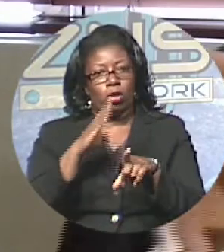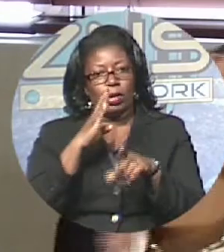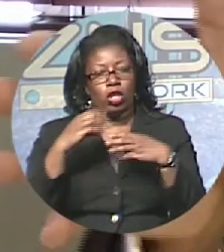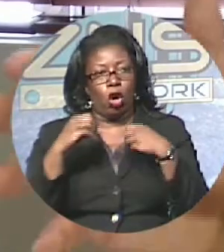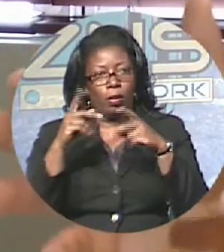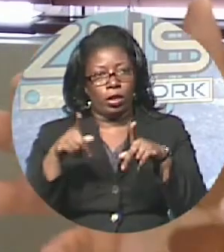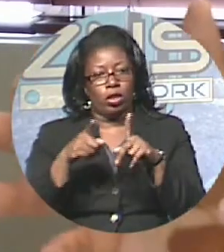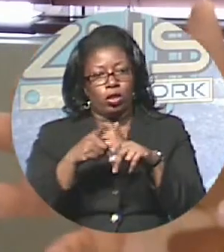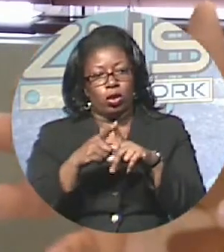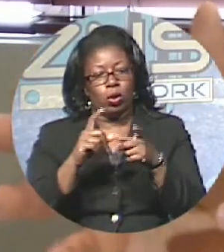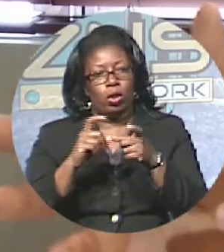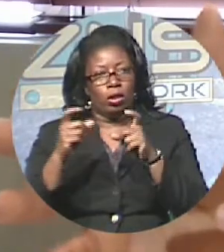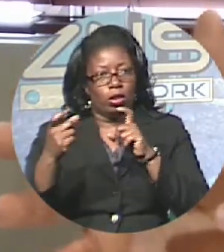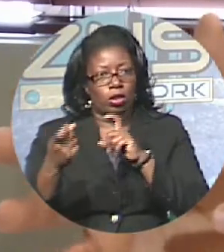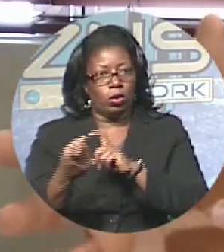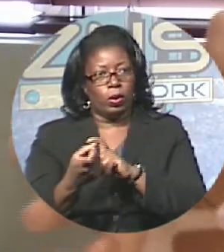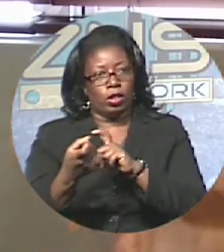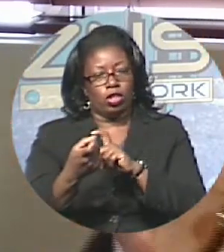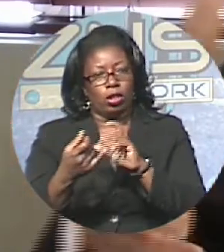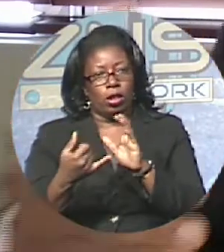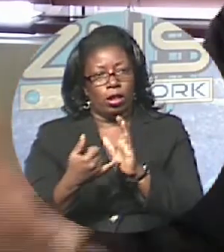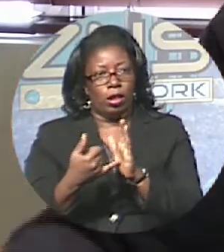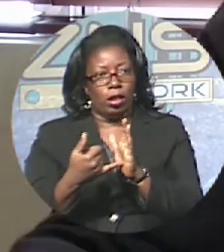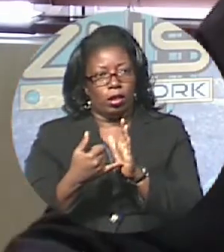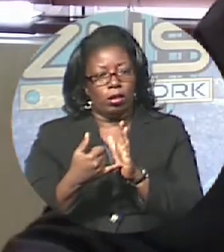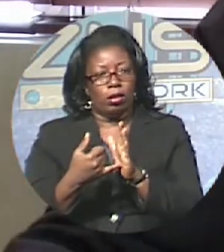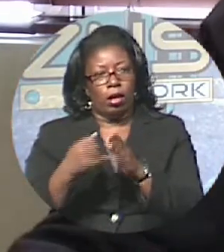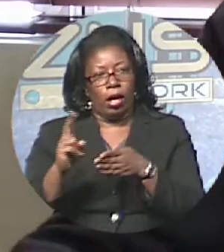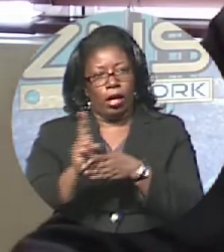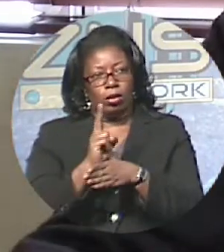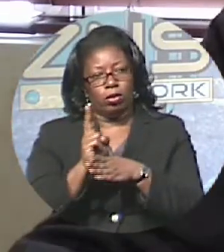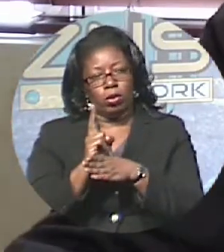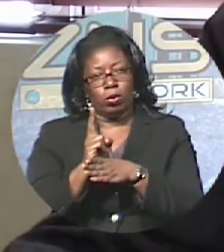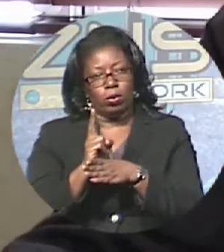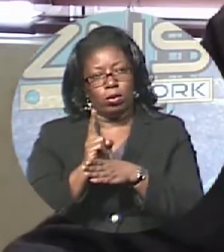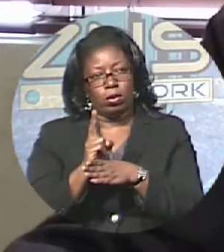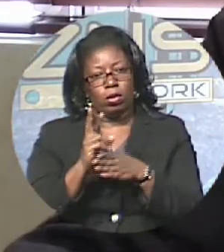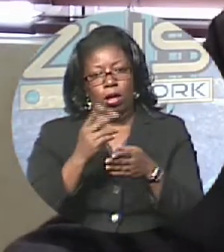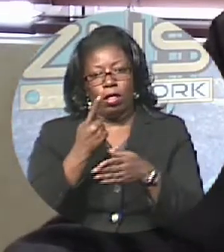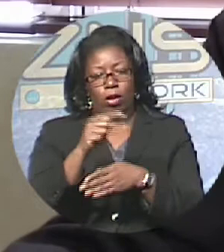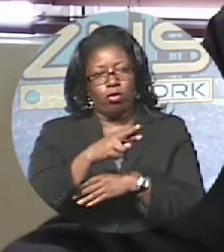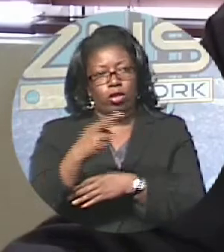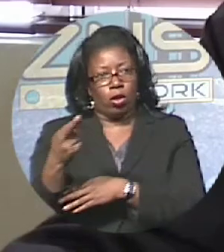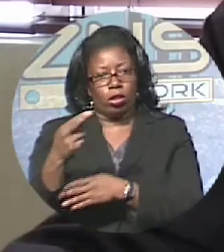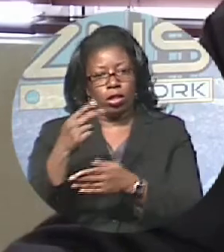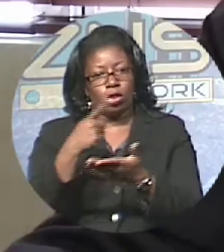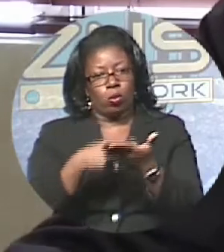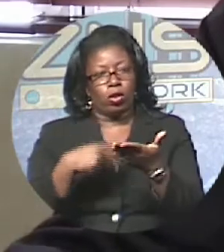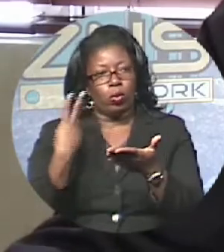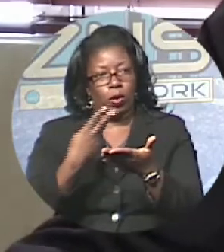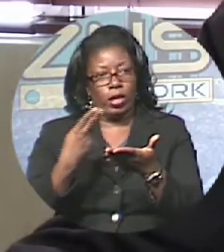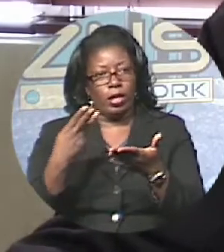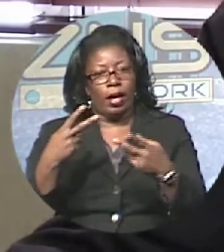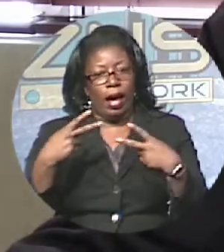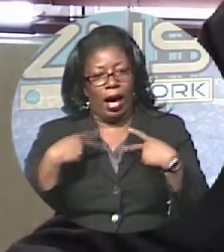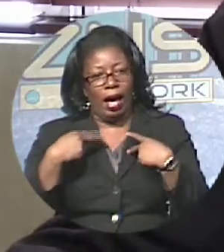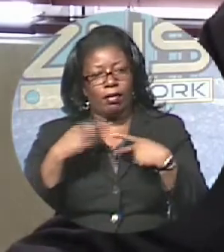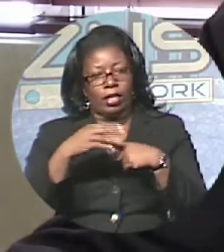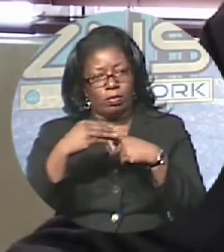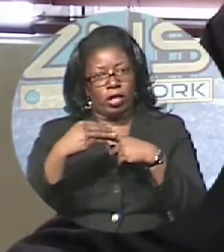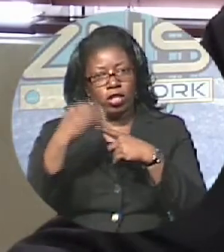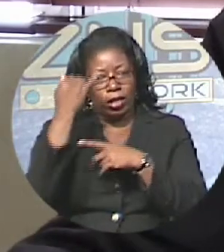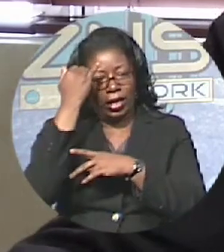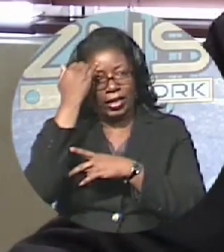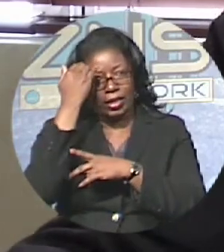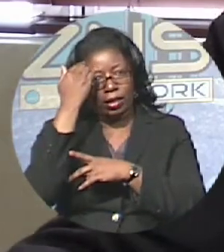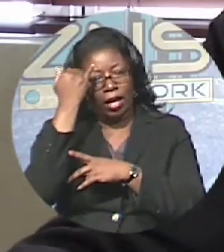us to shift the paradigm and utilize the resources we have, especially the intellectual resources,